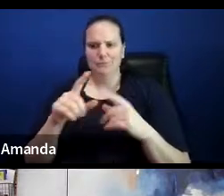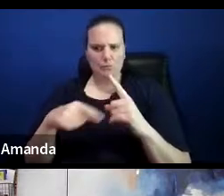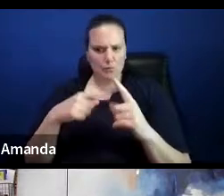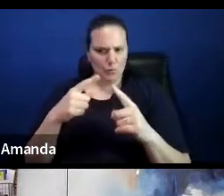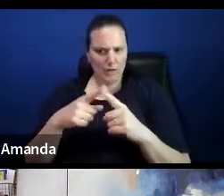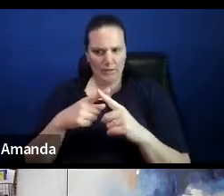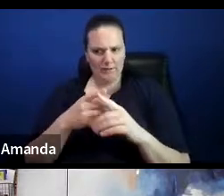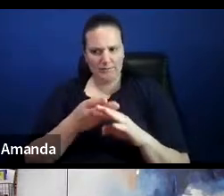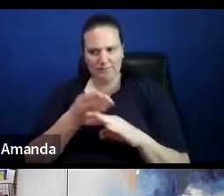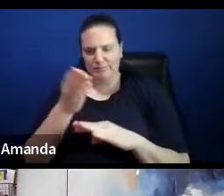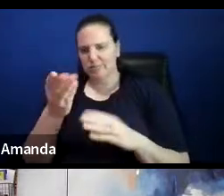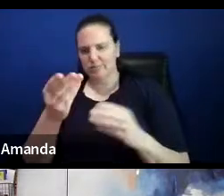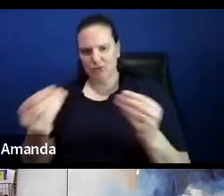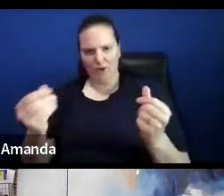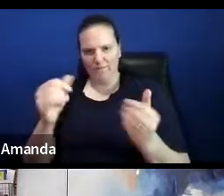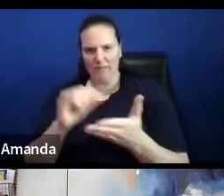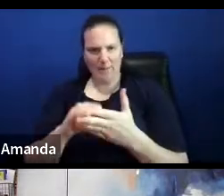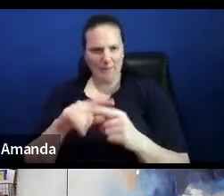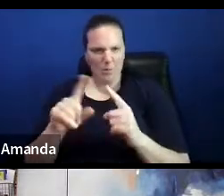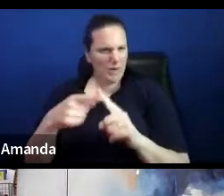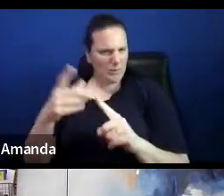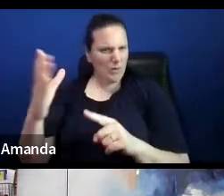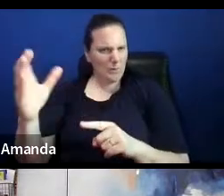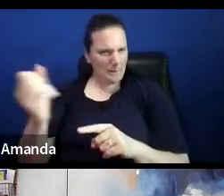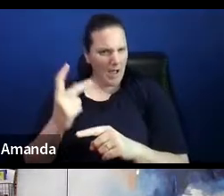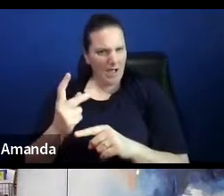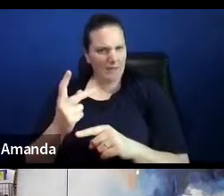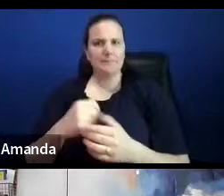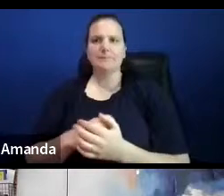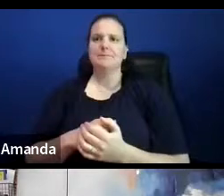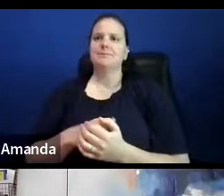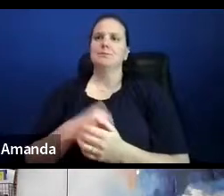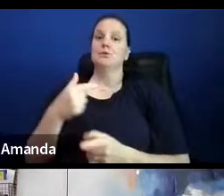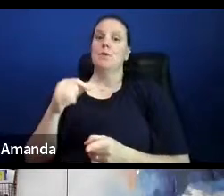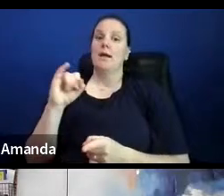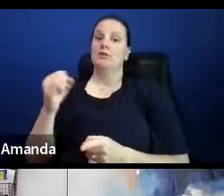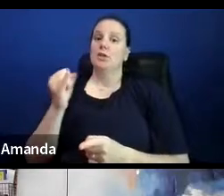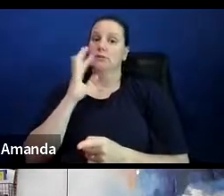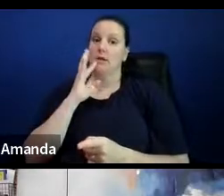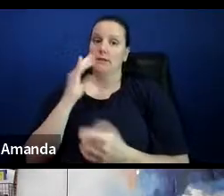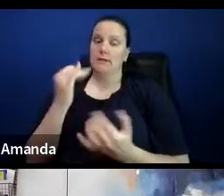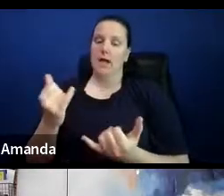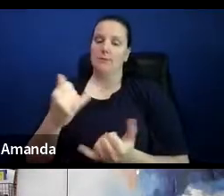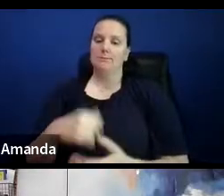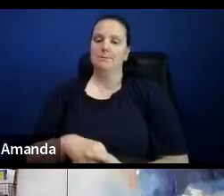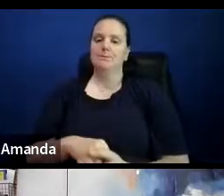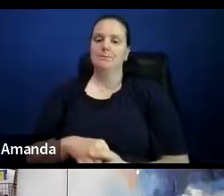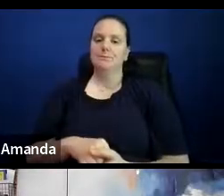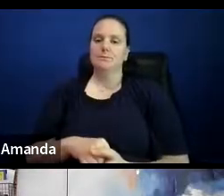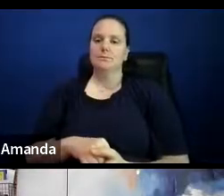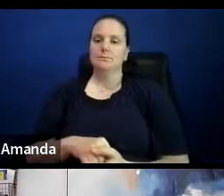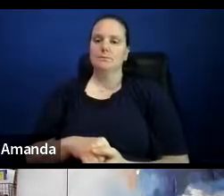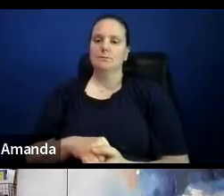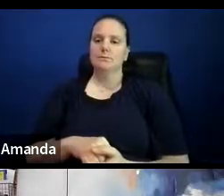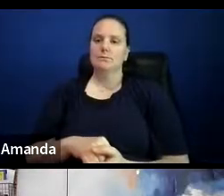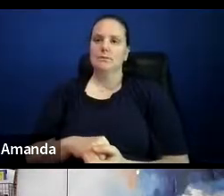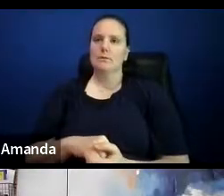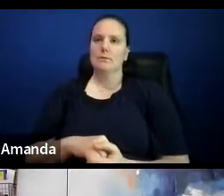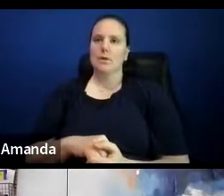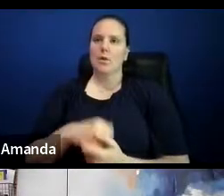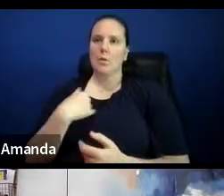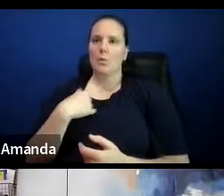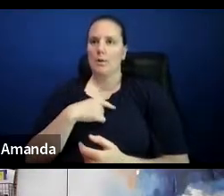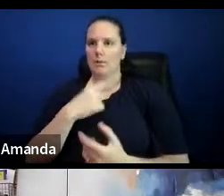back? So what we have to do is we will make a submittal